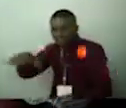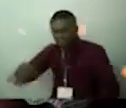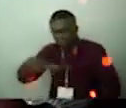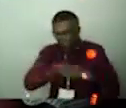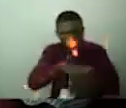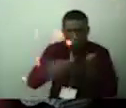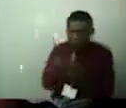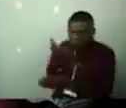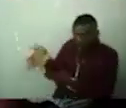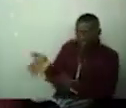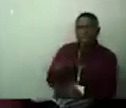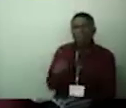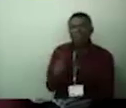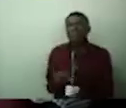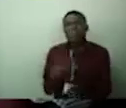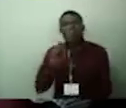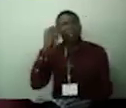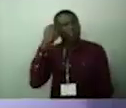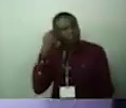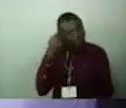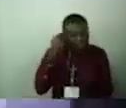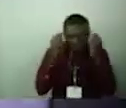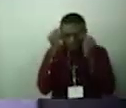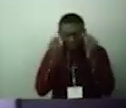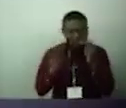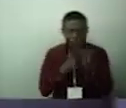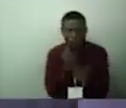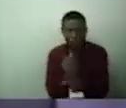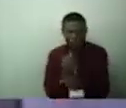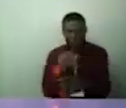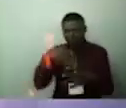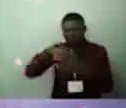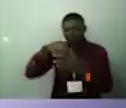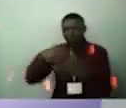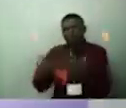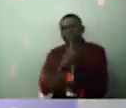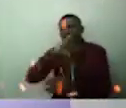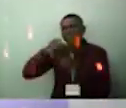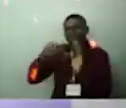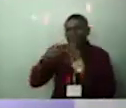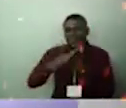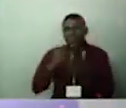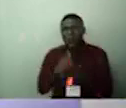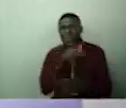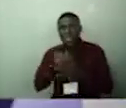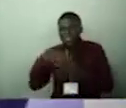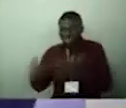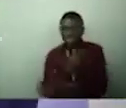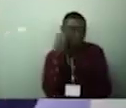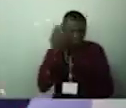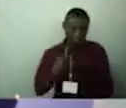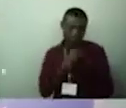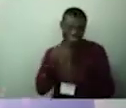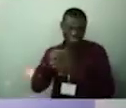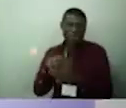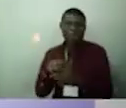represented. And so think about it. We are programmed into this New Jerusalem. We are programmed into this new future, into